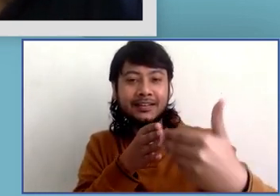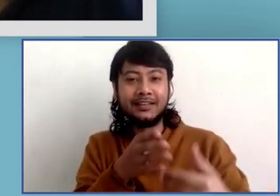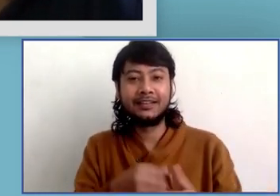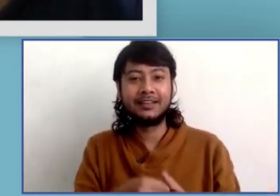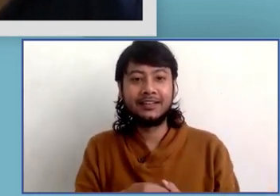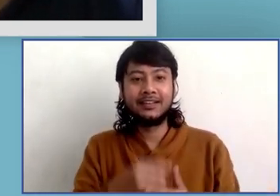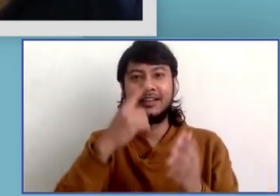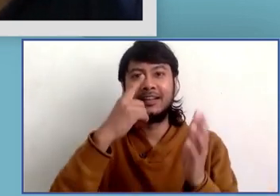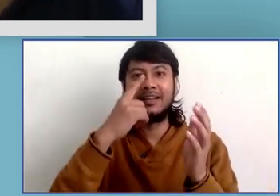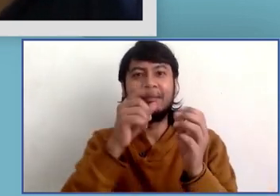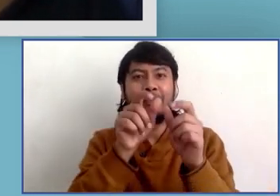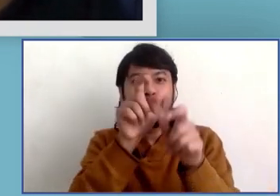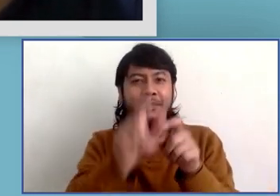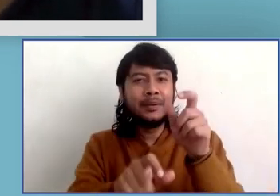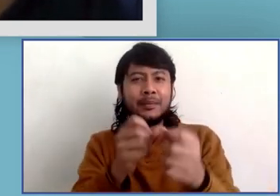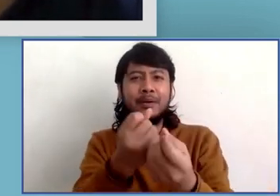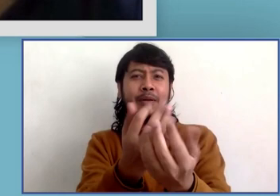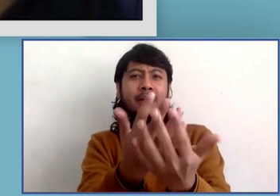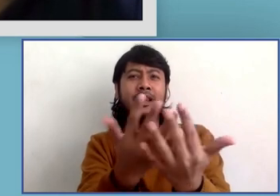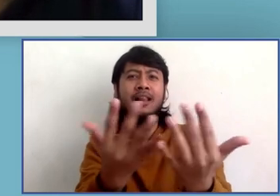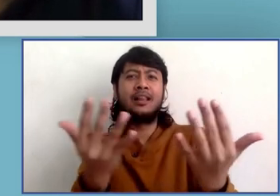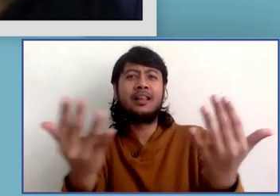with many people who find that